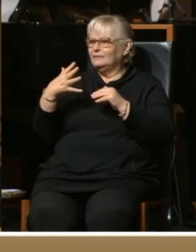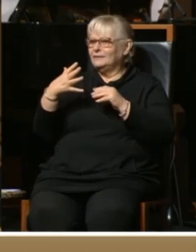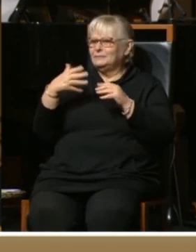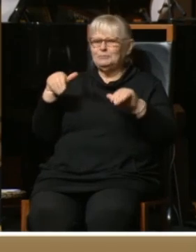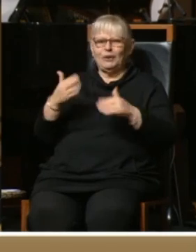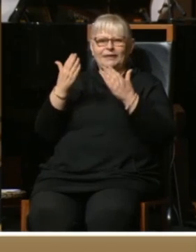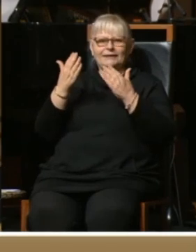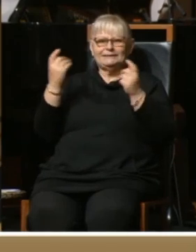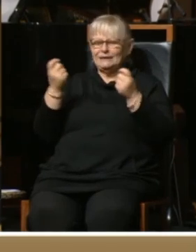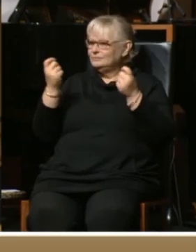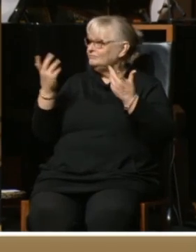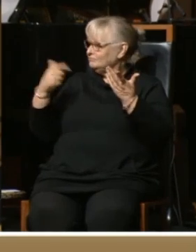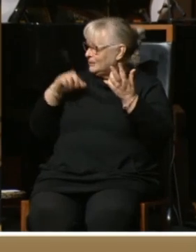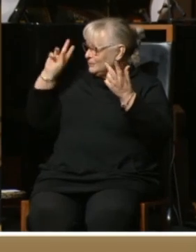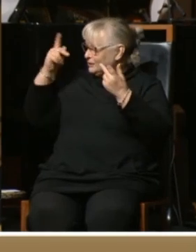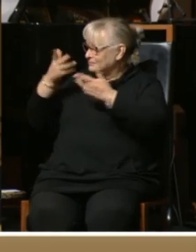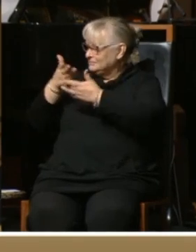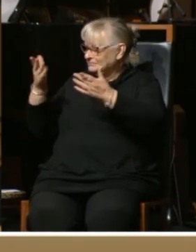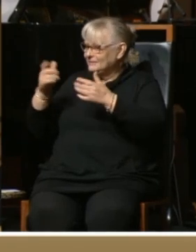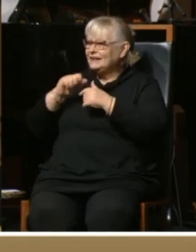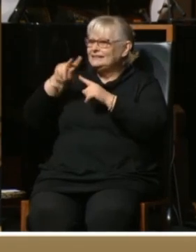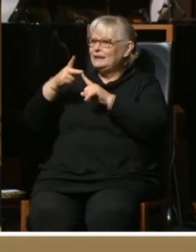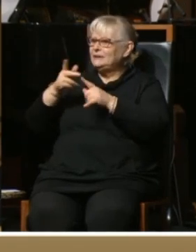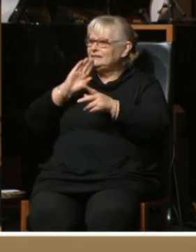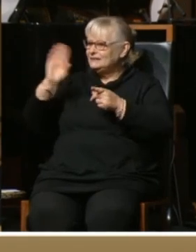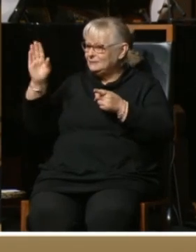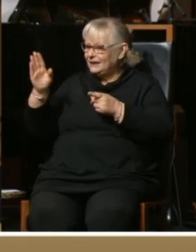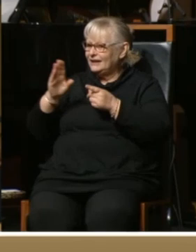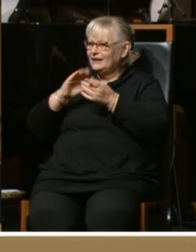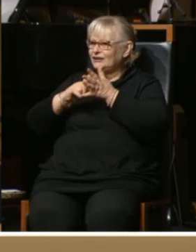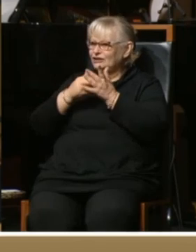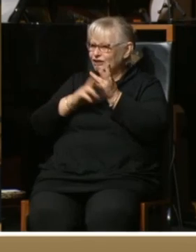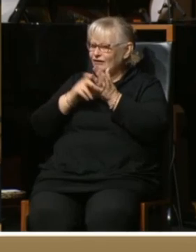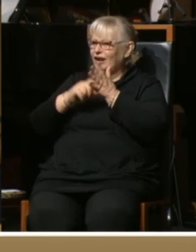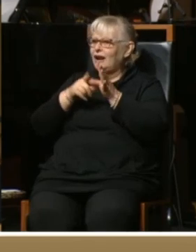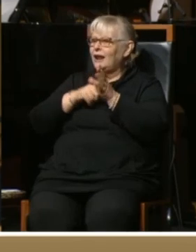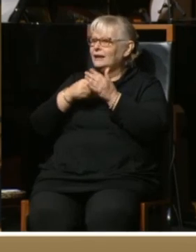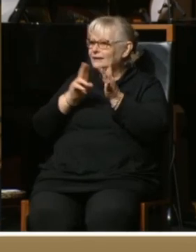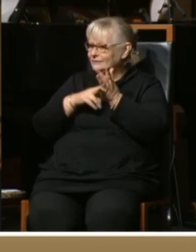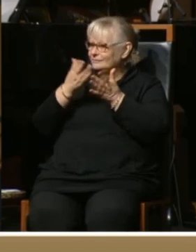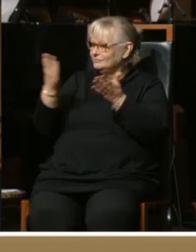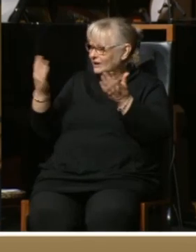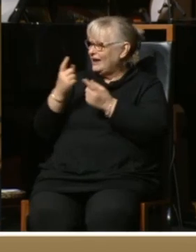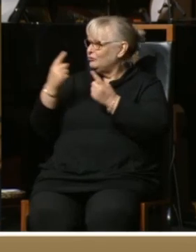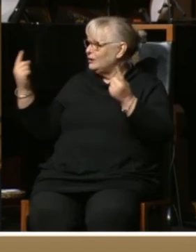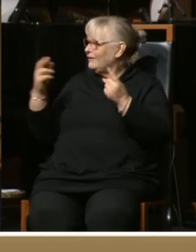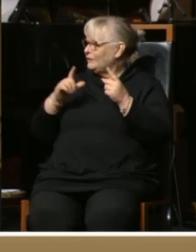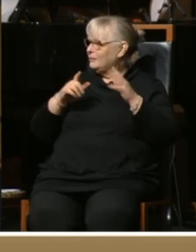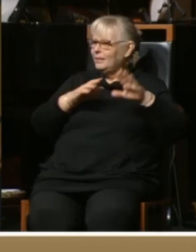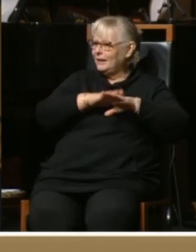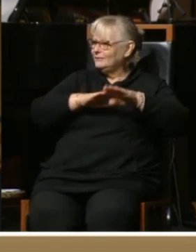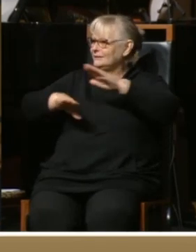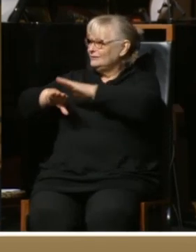House. To my parliamentary colleagues, the Deputy Speaker of the House of Representatives, Ms Sharon Claydon. There's representatives from all parties here today.